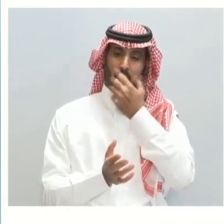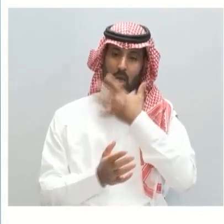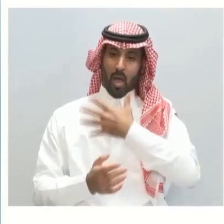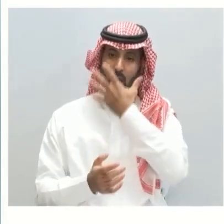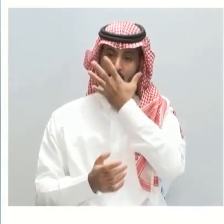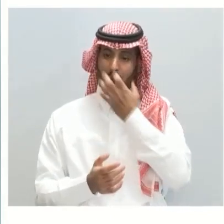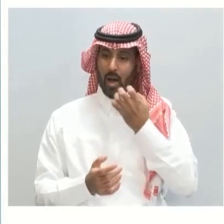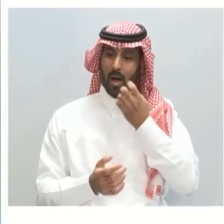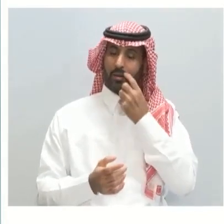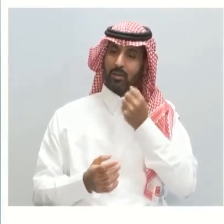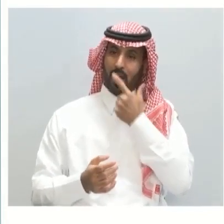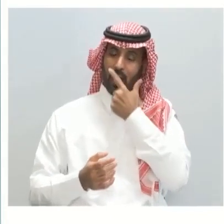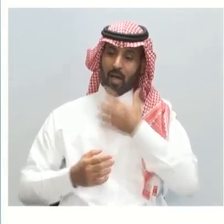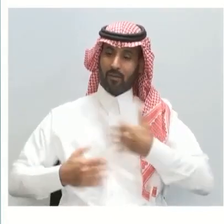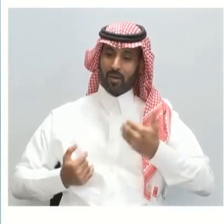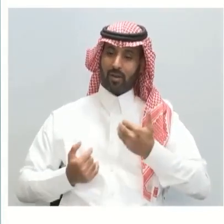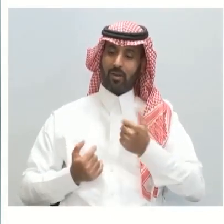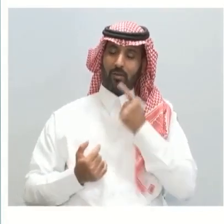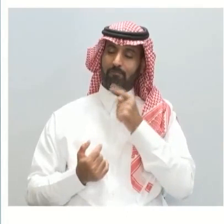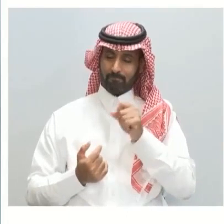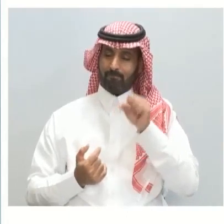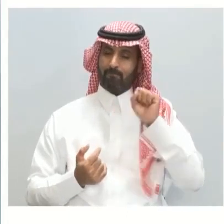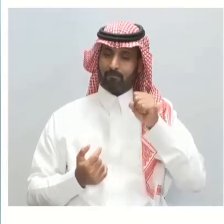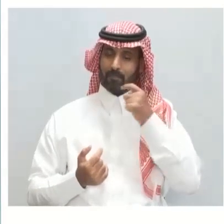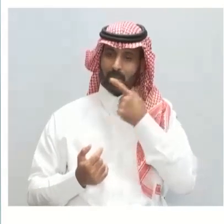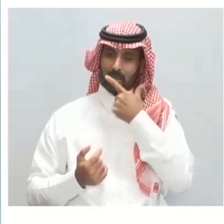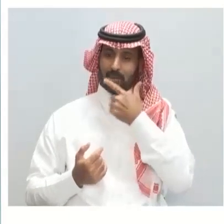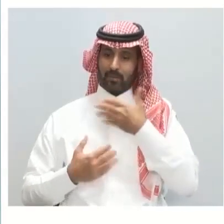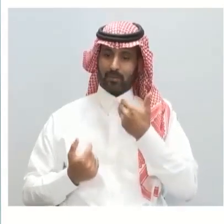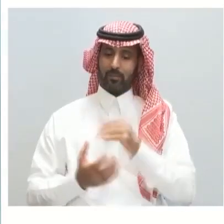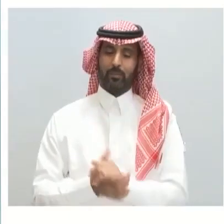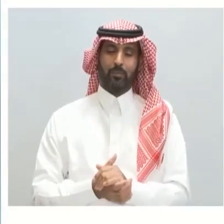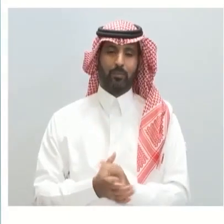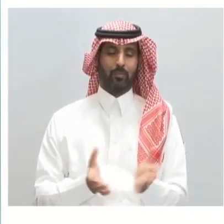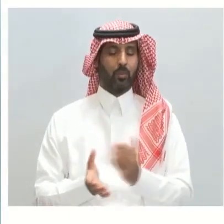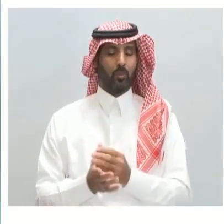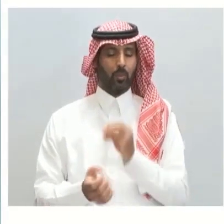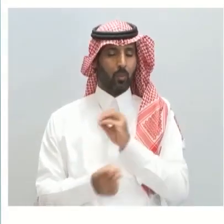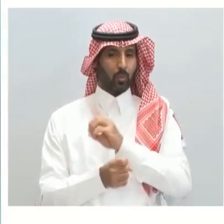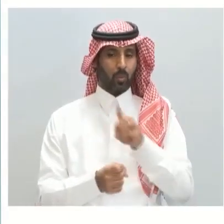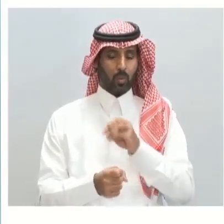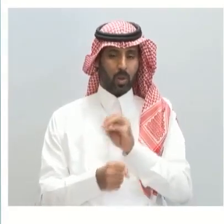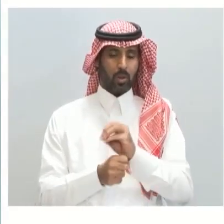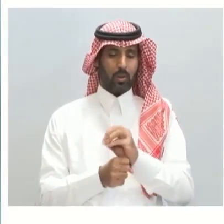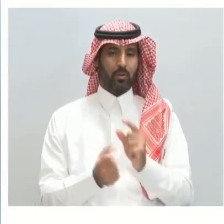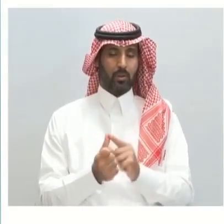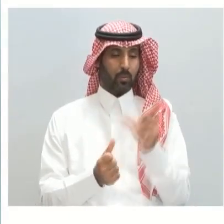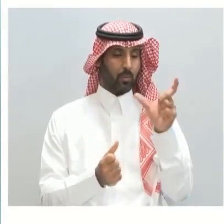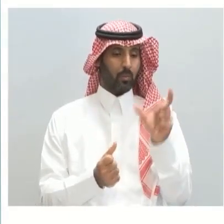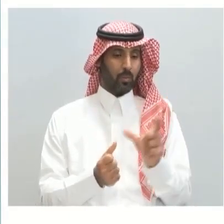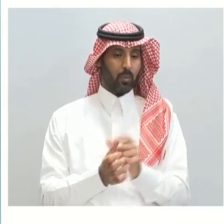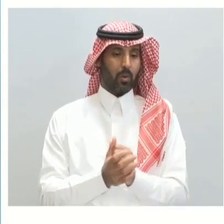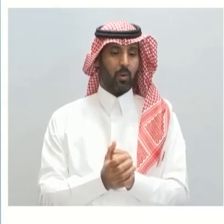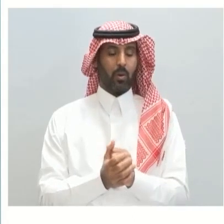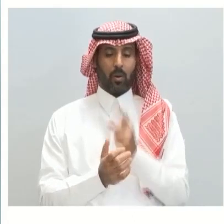laugh, according to scientists? Yes, they laugh. And we learned some of the words here, the posture,